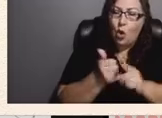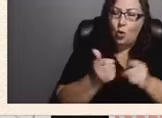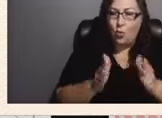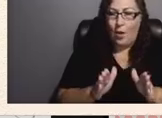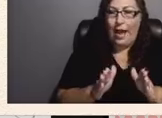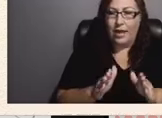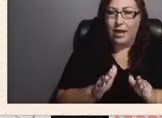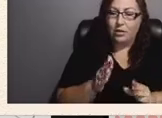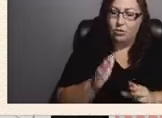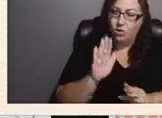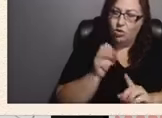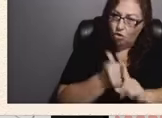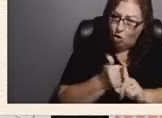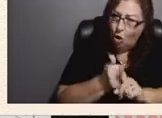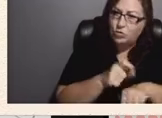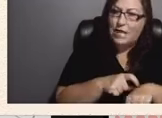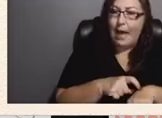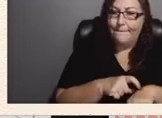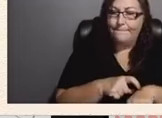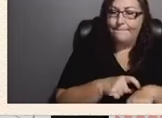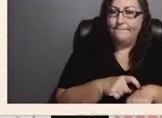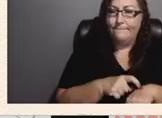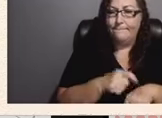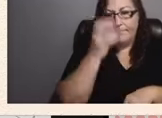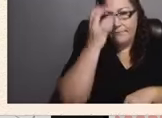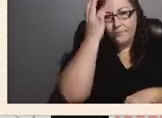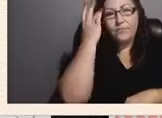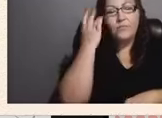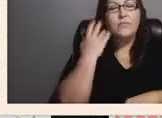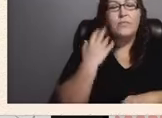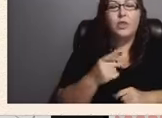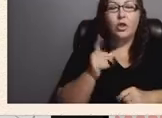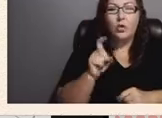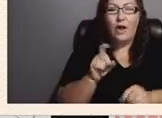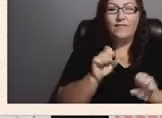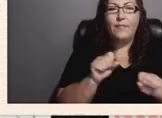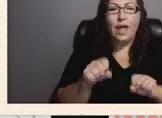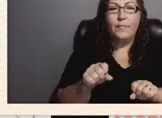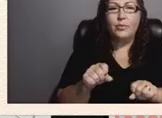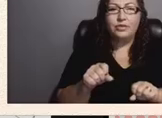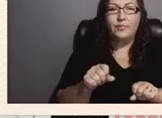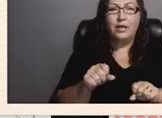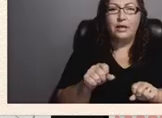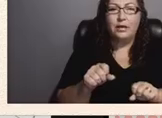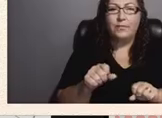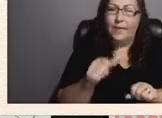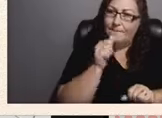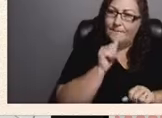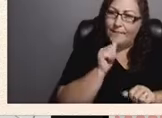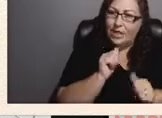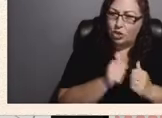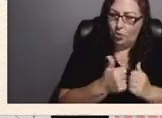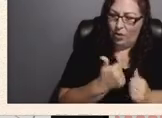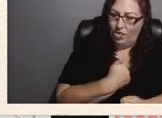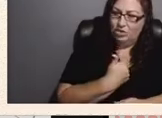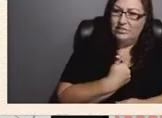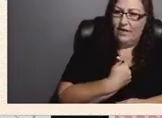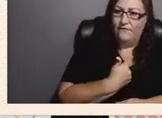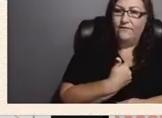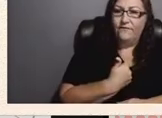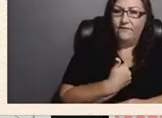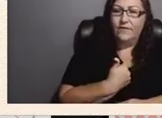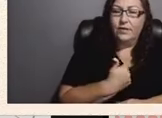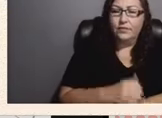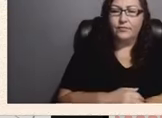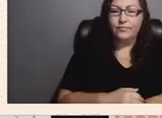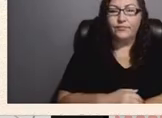time. You just have to be able to be patient with yourself. See, a